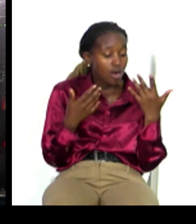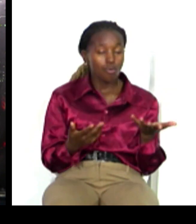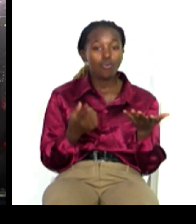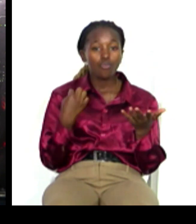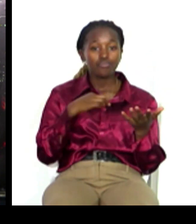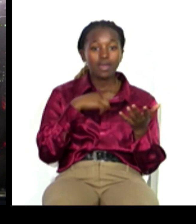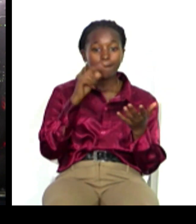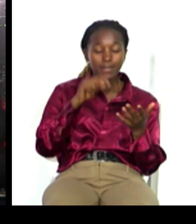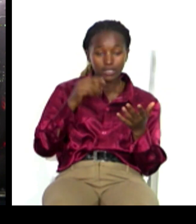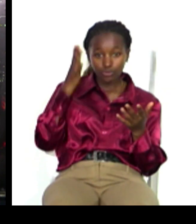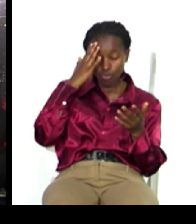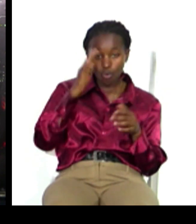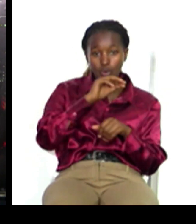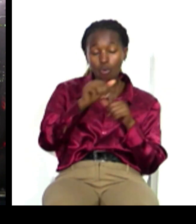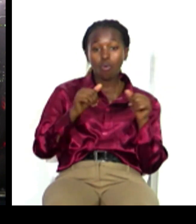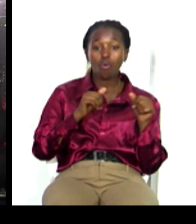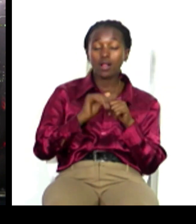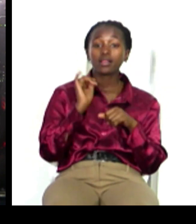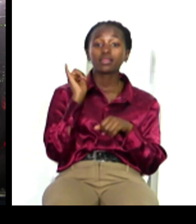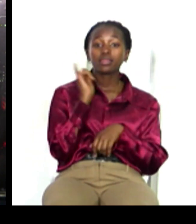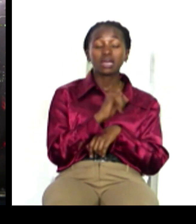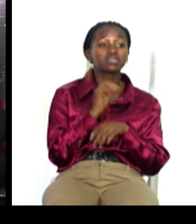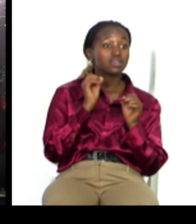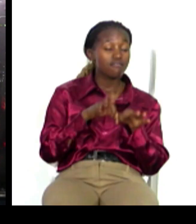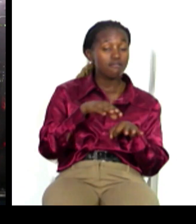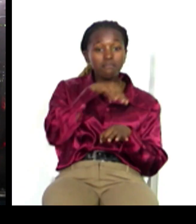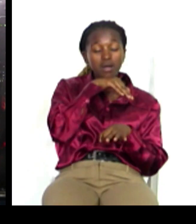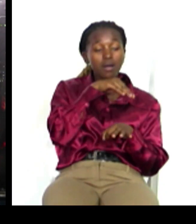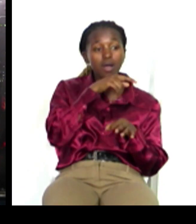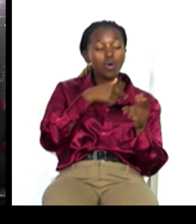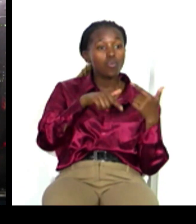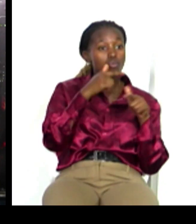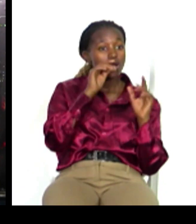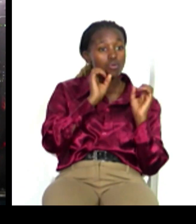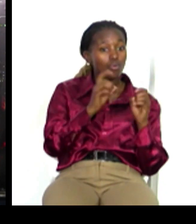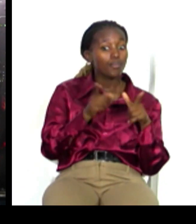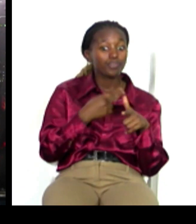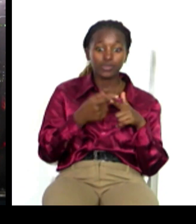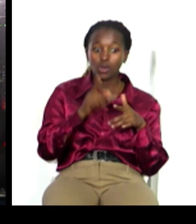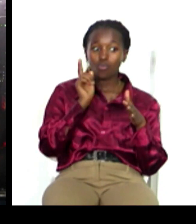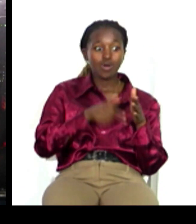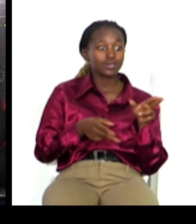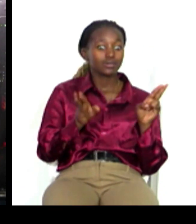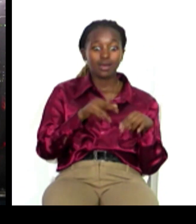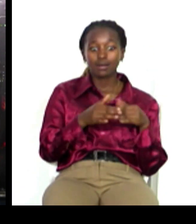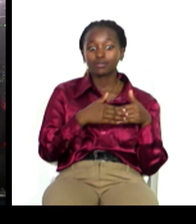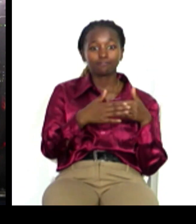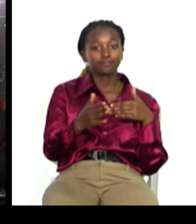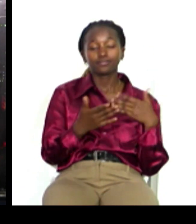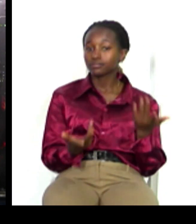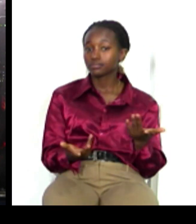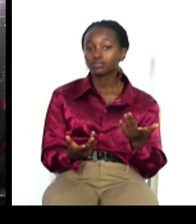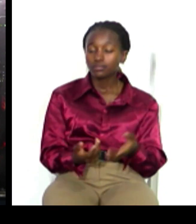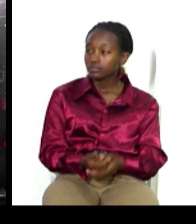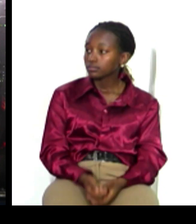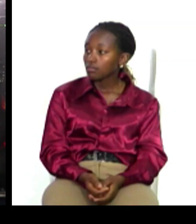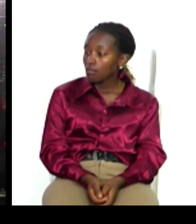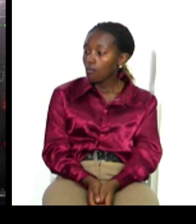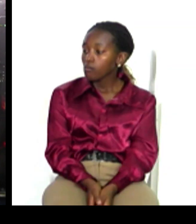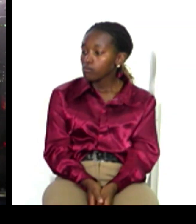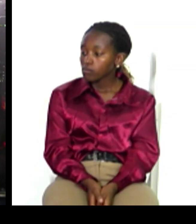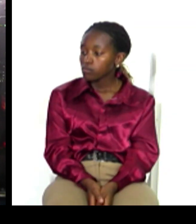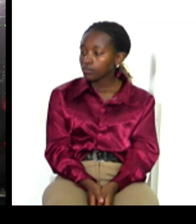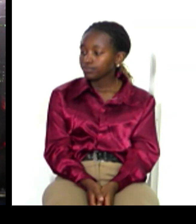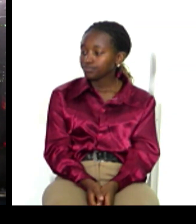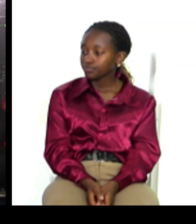mean, where are we headed? Let's say Raila doesn't win. Which way for Africa? Okay, Jonah,